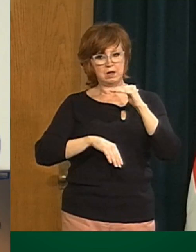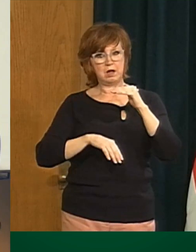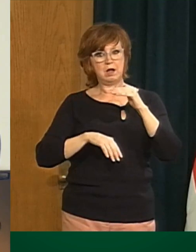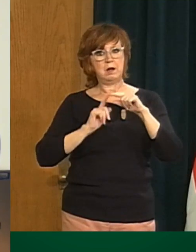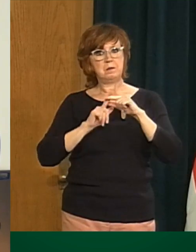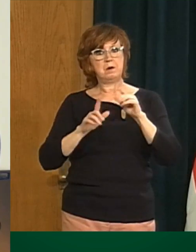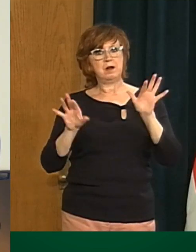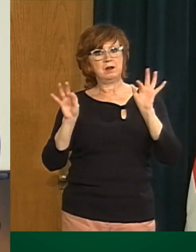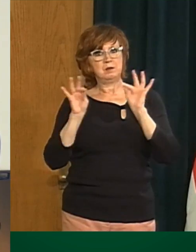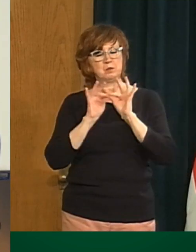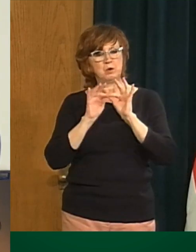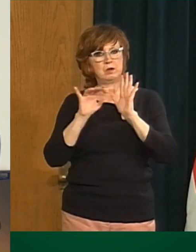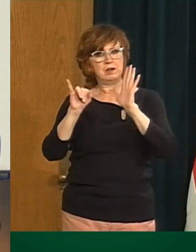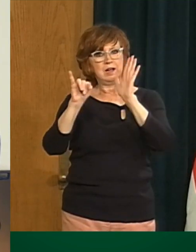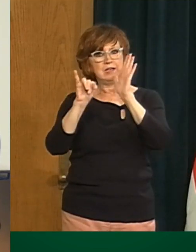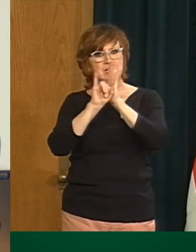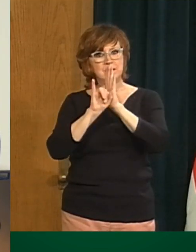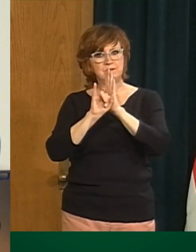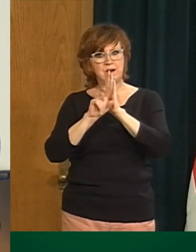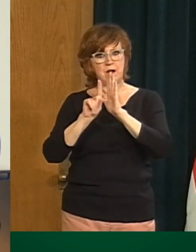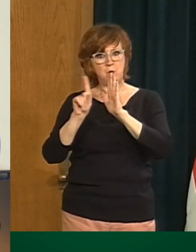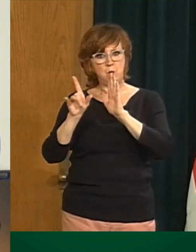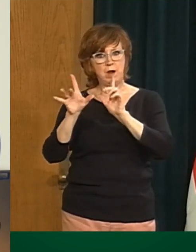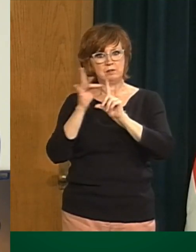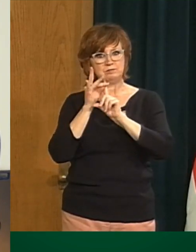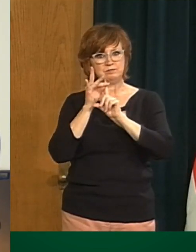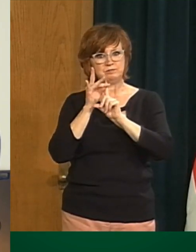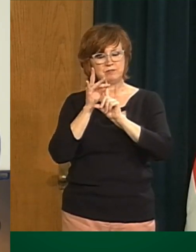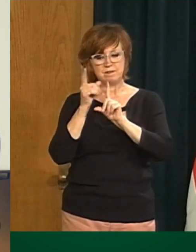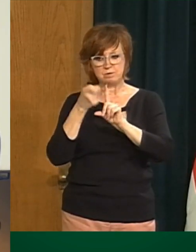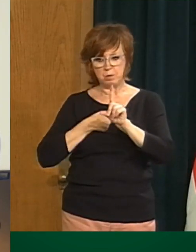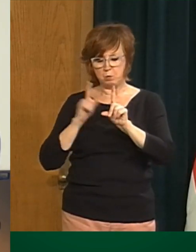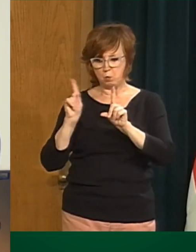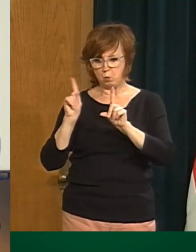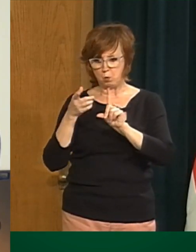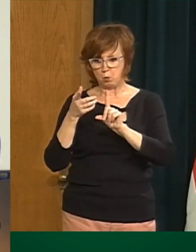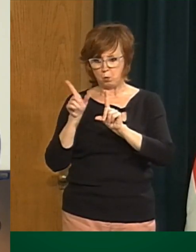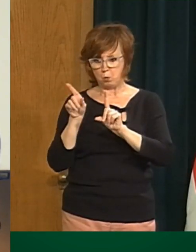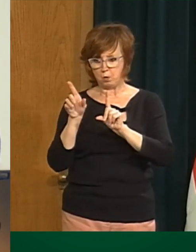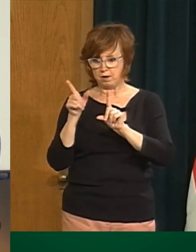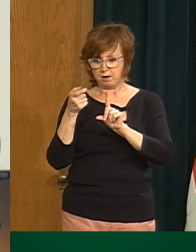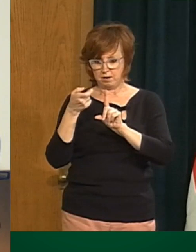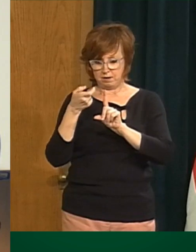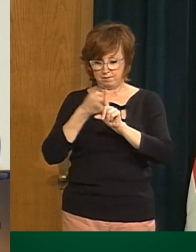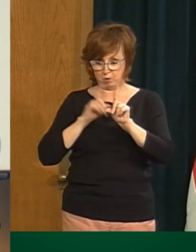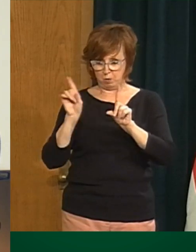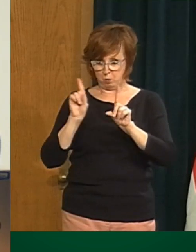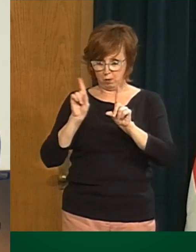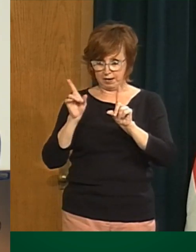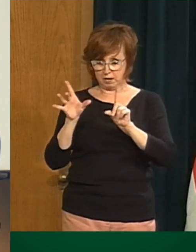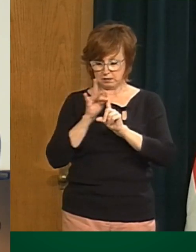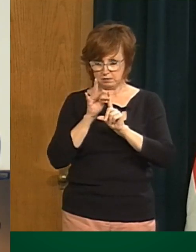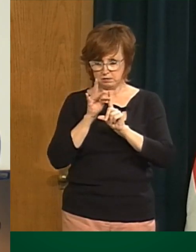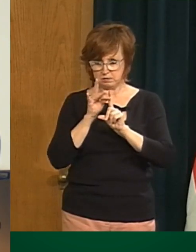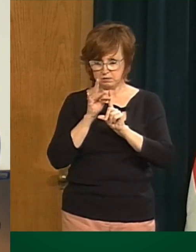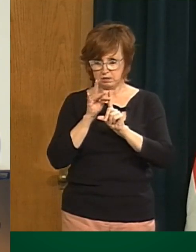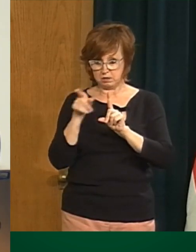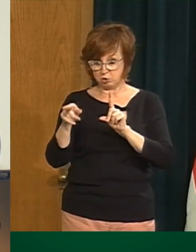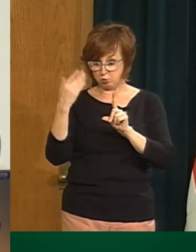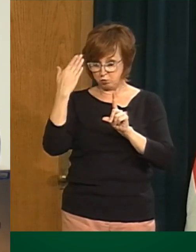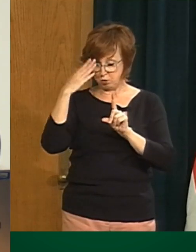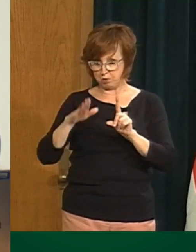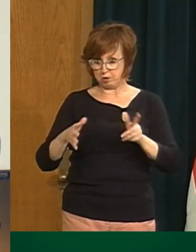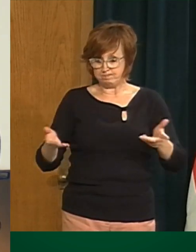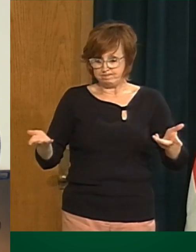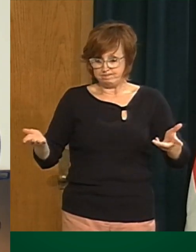setting, that's one thing. But if we start seeing those numbers creep up throughout